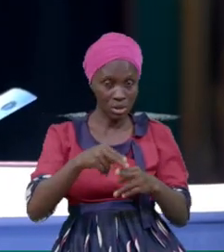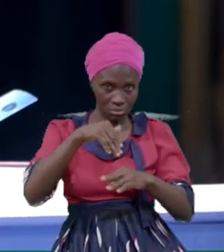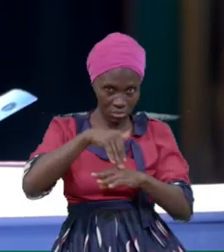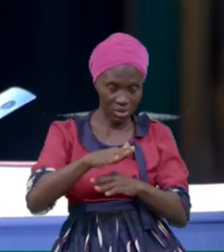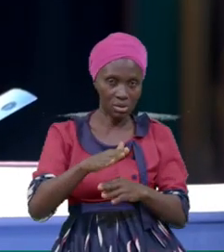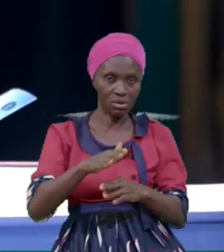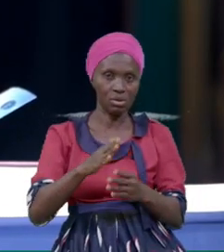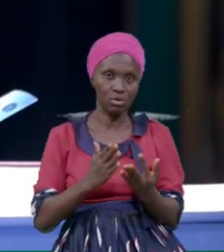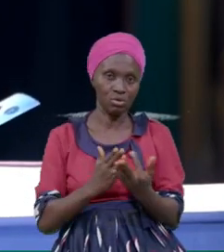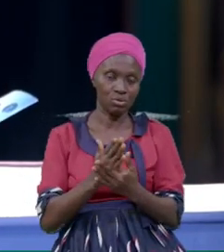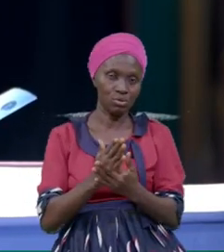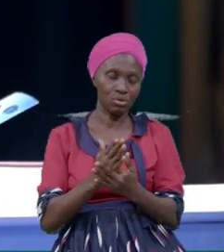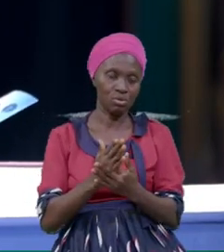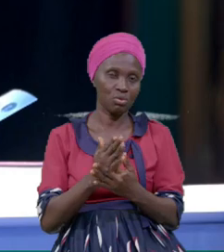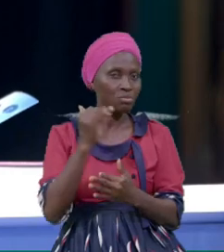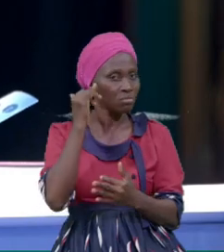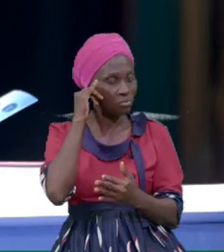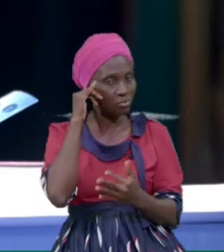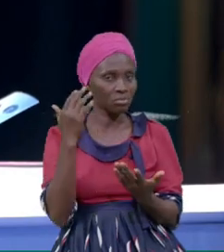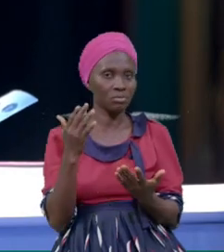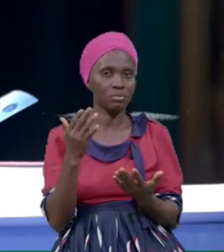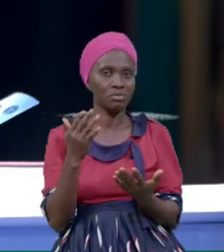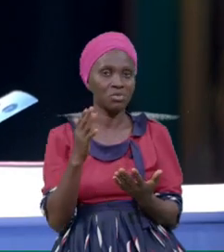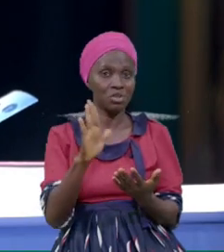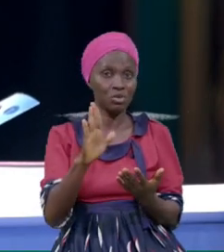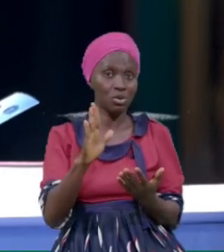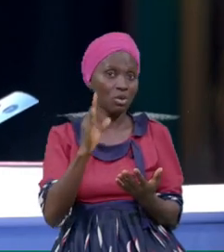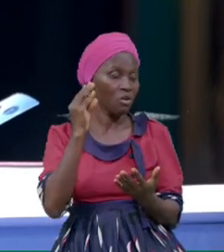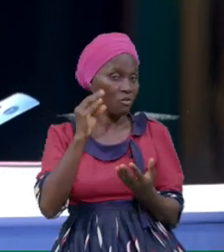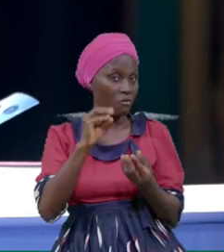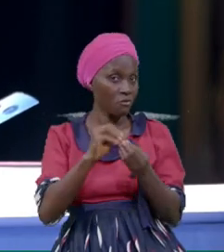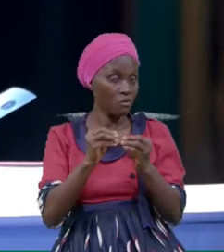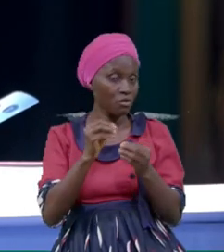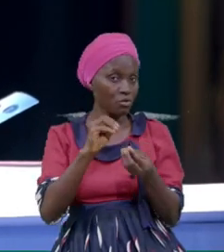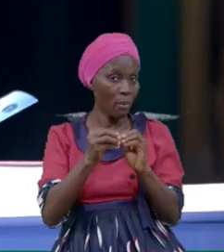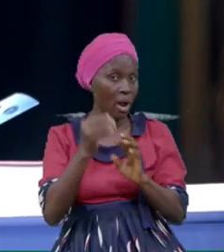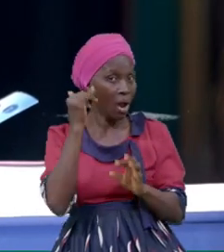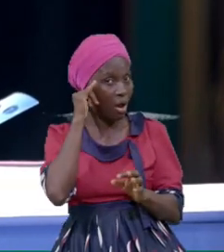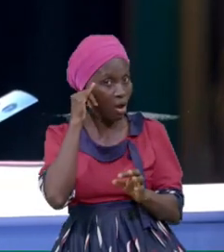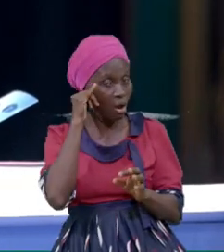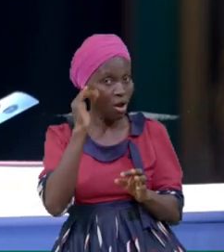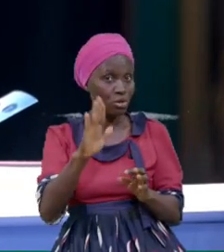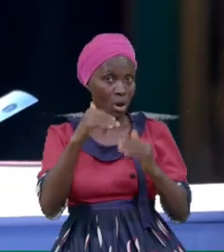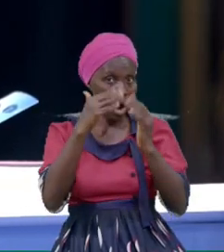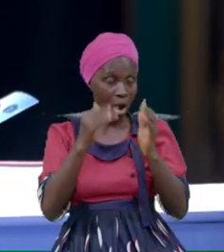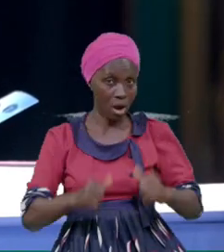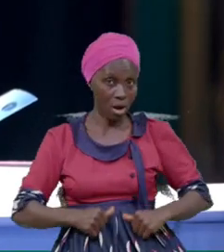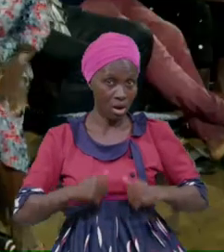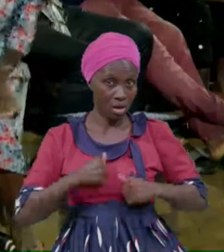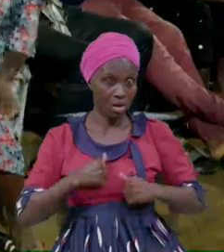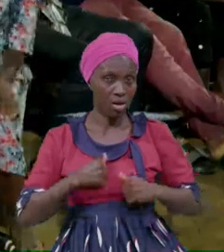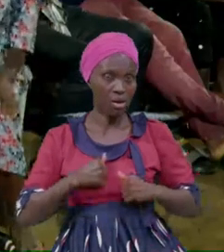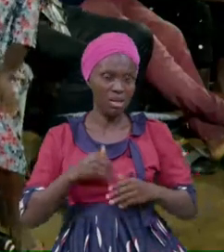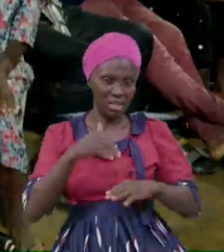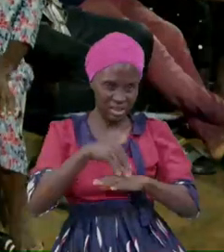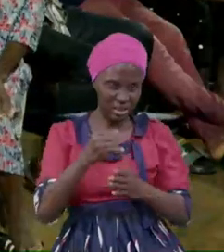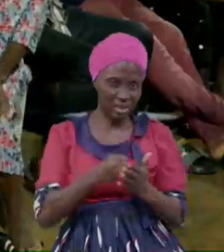and your location address via SMS or